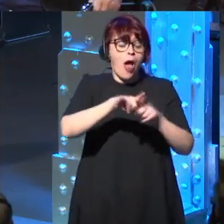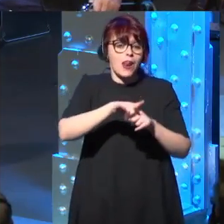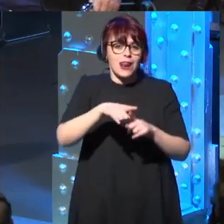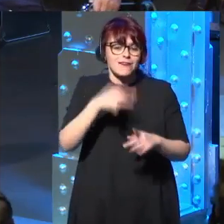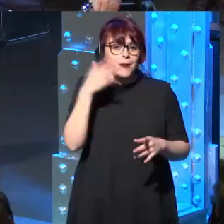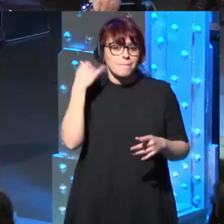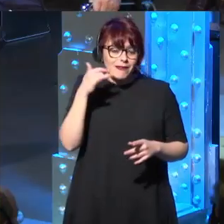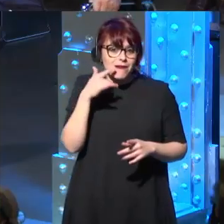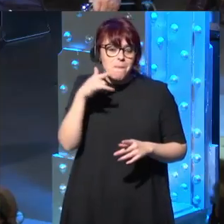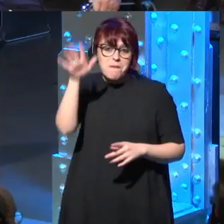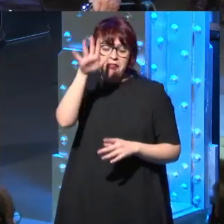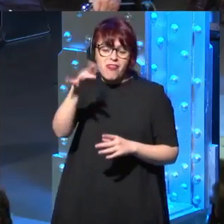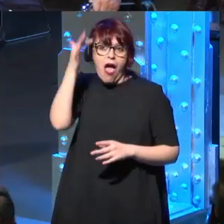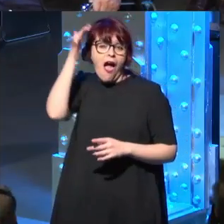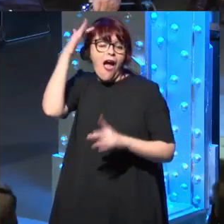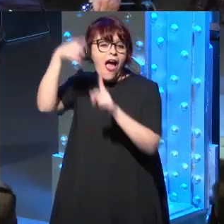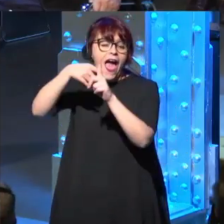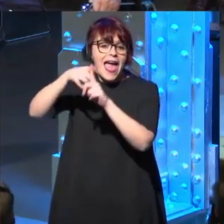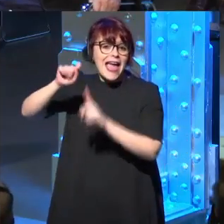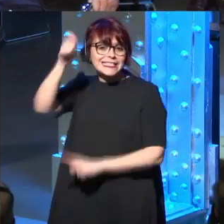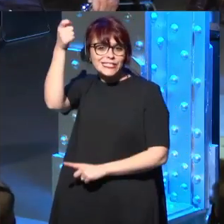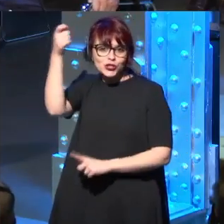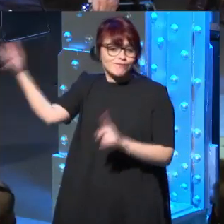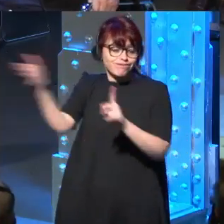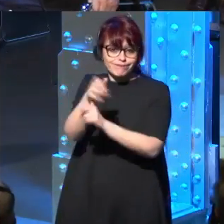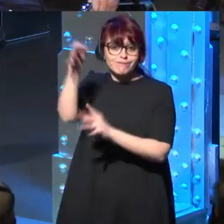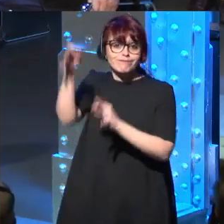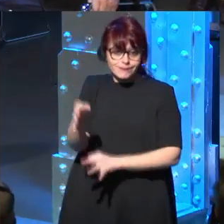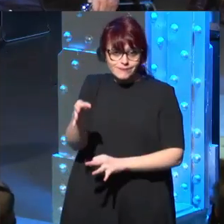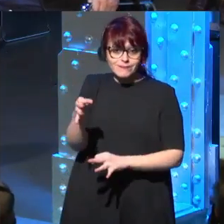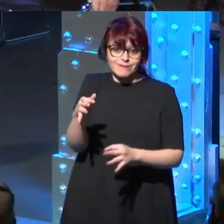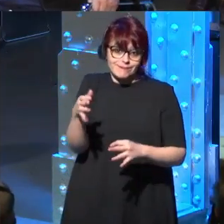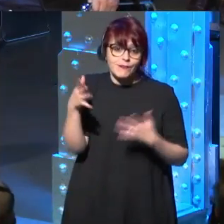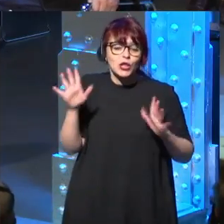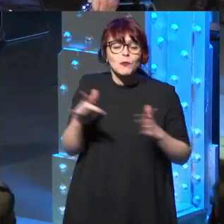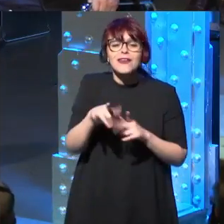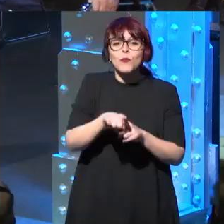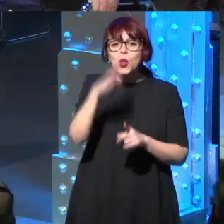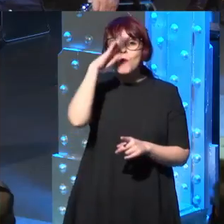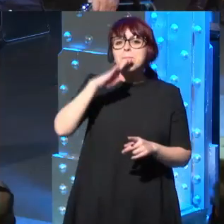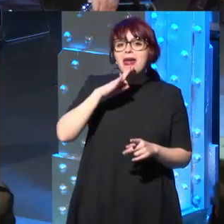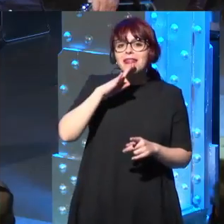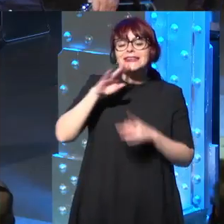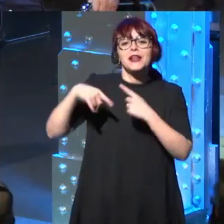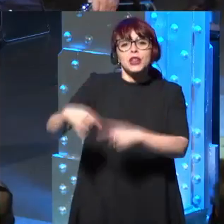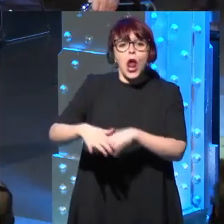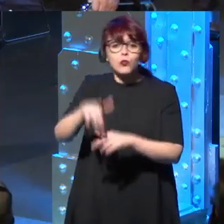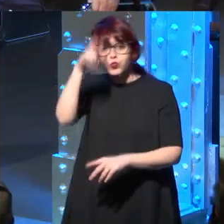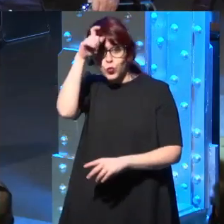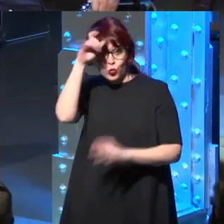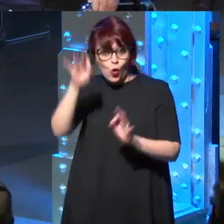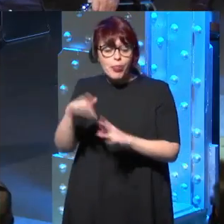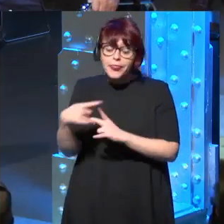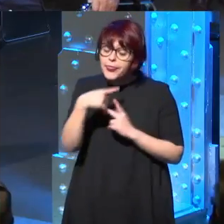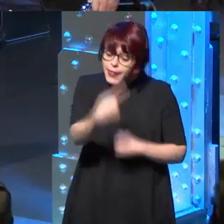success. Just like a Turkish father, traditional father would tell to his son, oh, one day